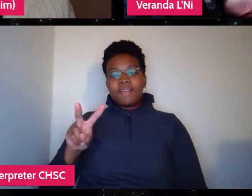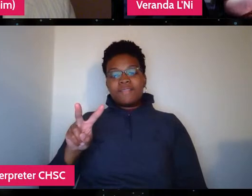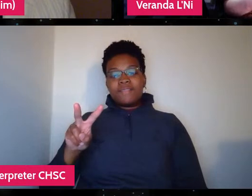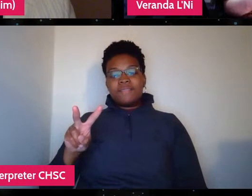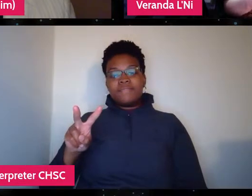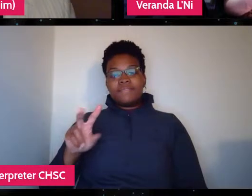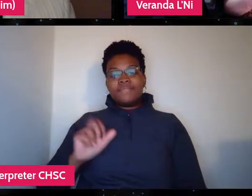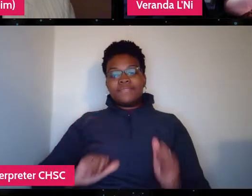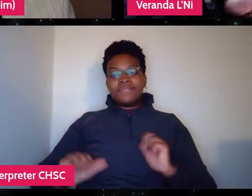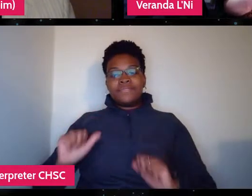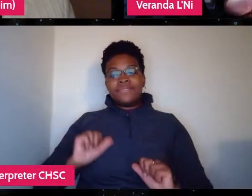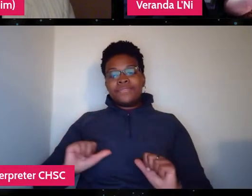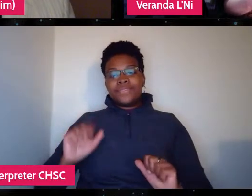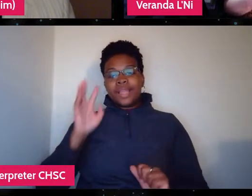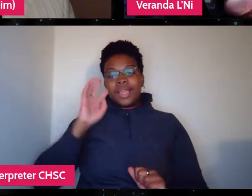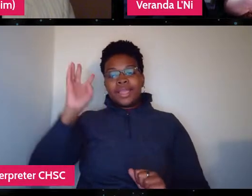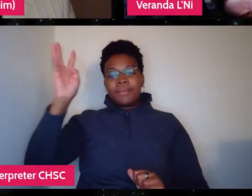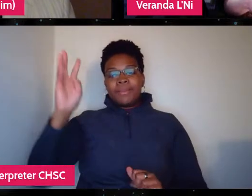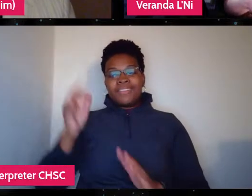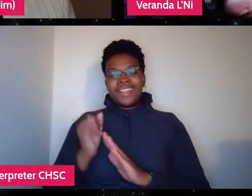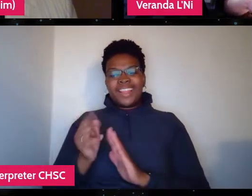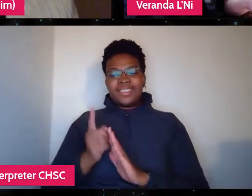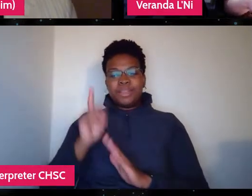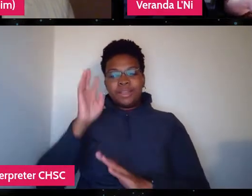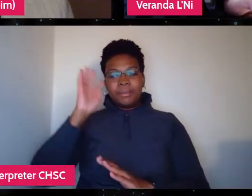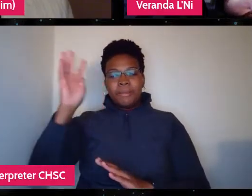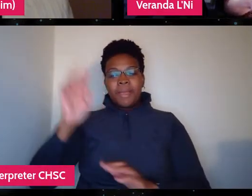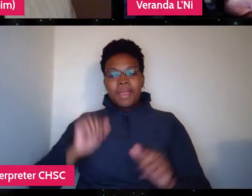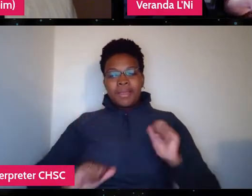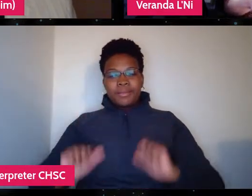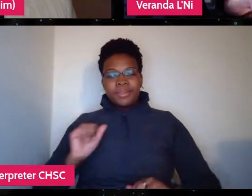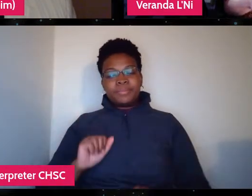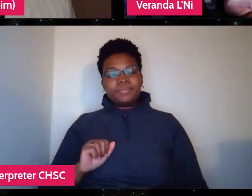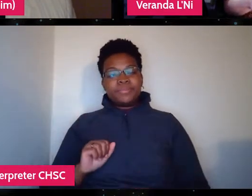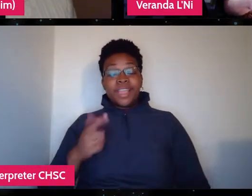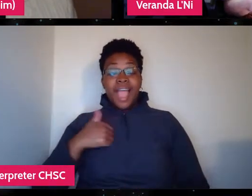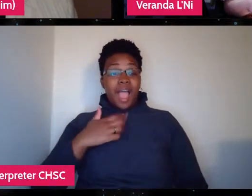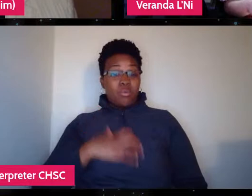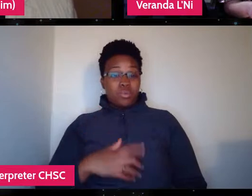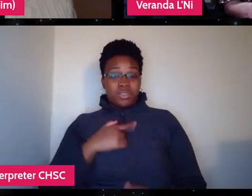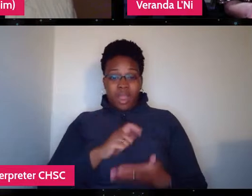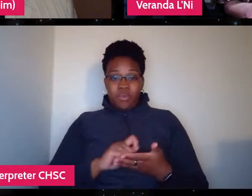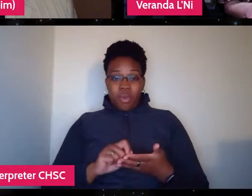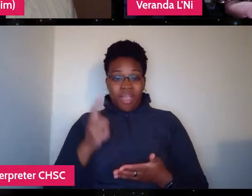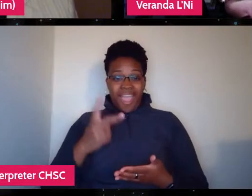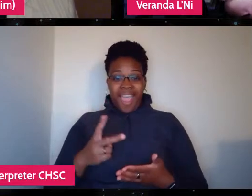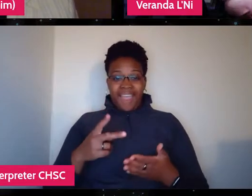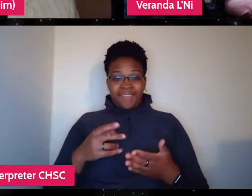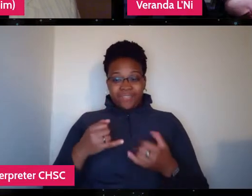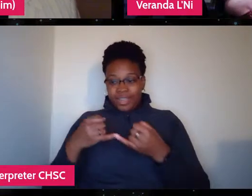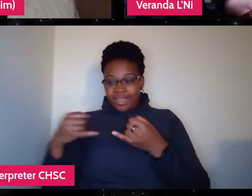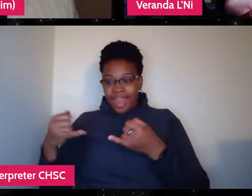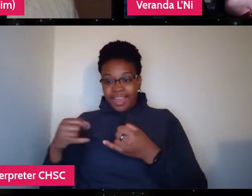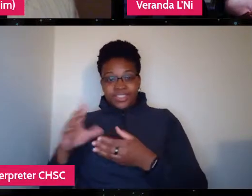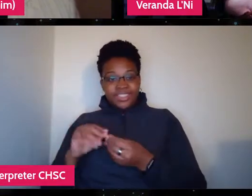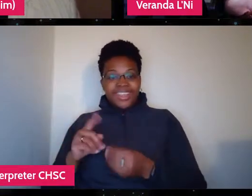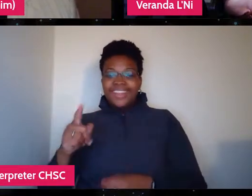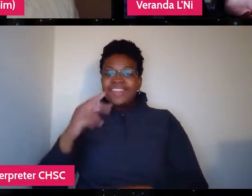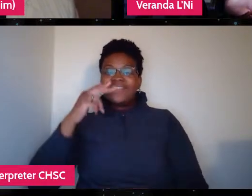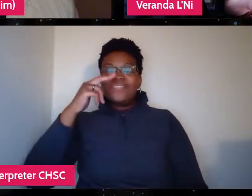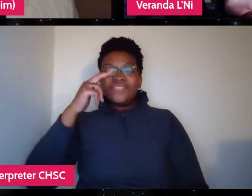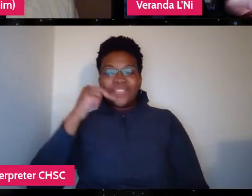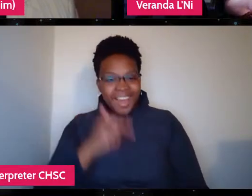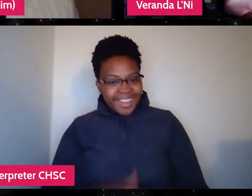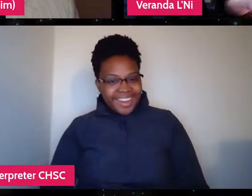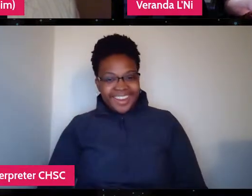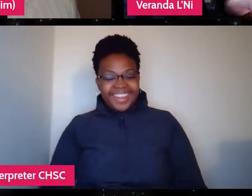And so that was the thrill. I wish that I wrote half the lines that she wound up saying, you know, because they're so funny. And